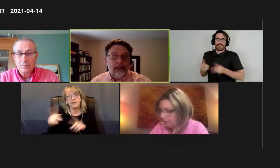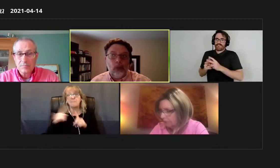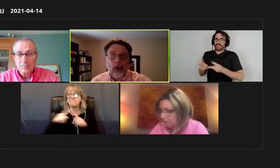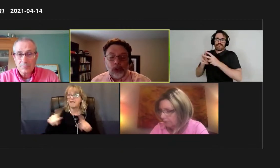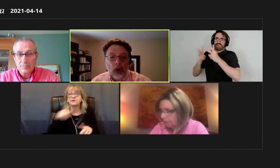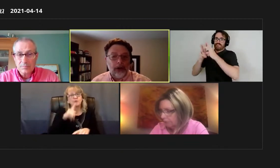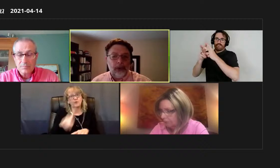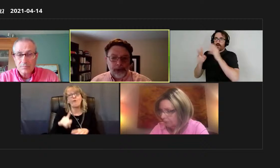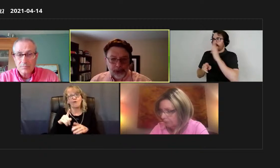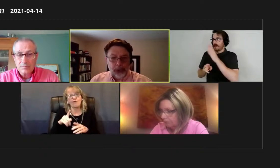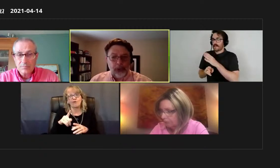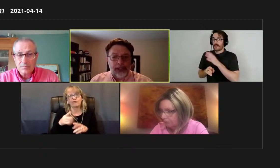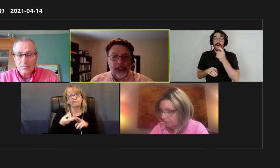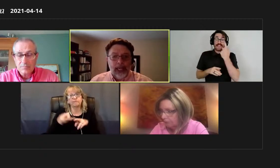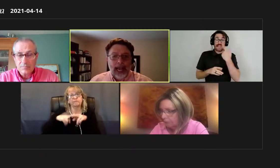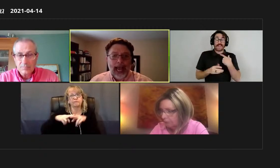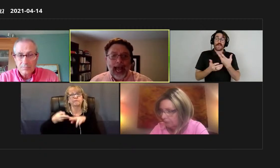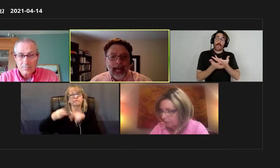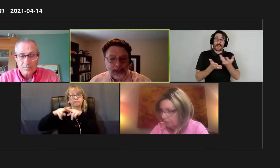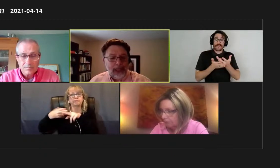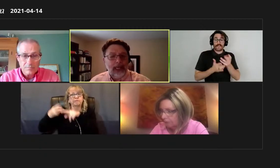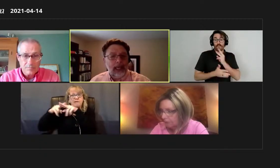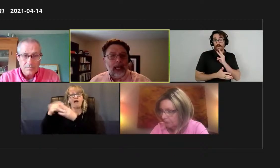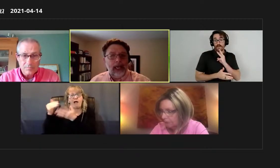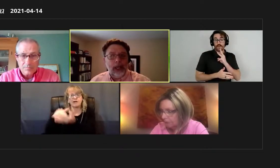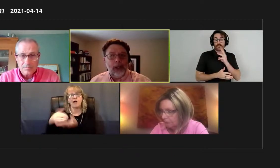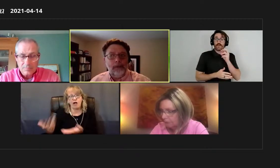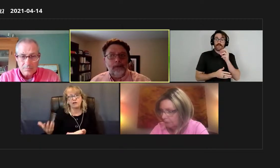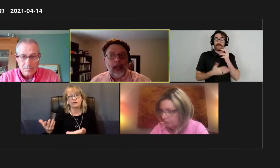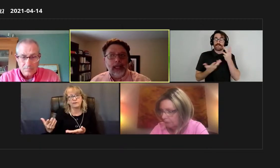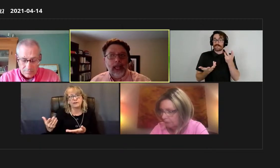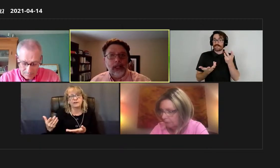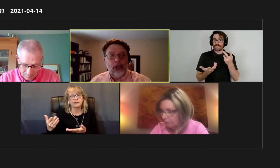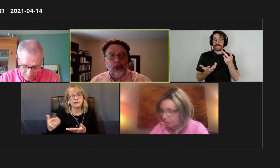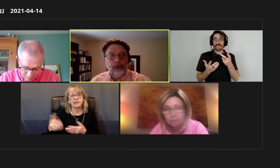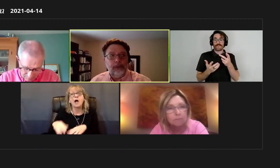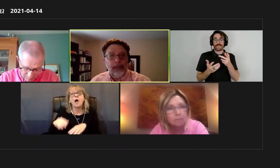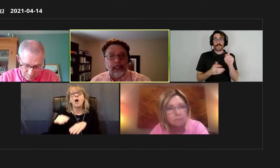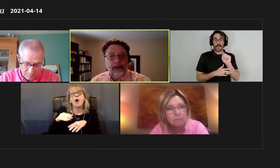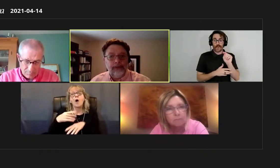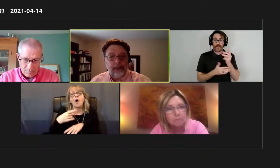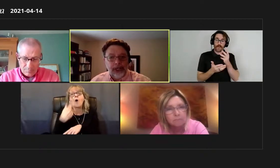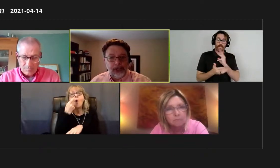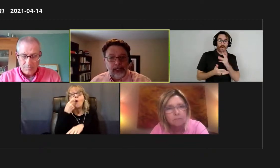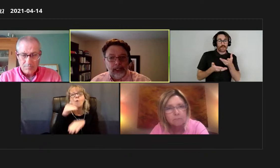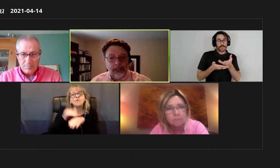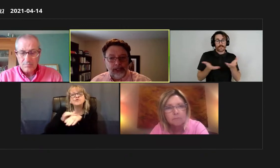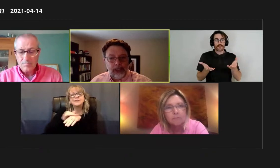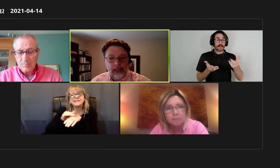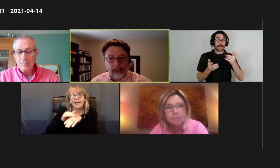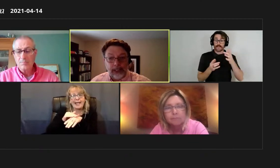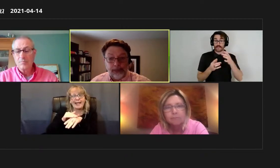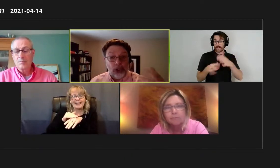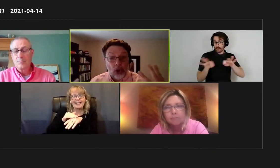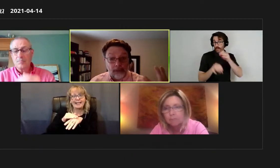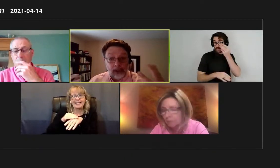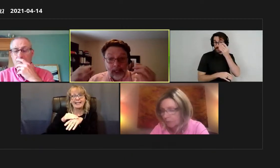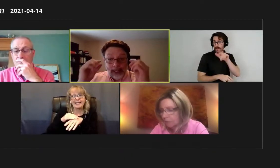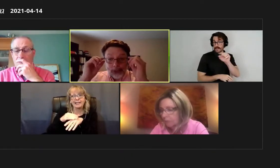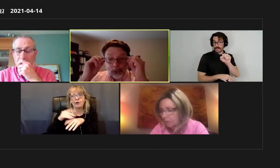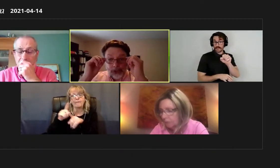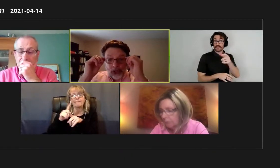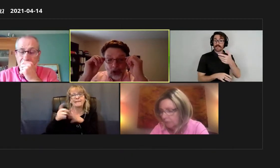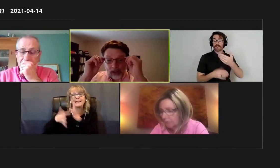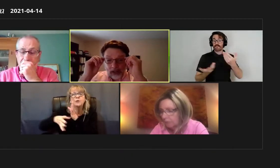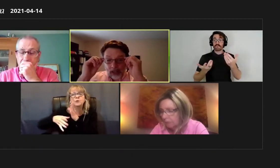The wastewater or sewage has been a useful piece of information this year. It's been novel,